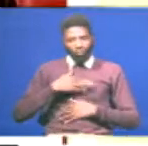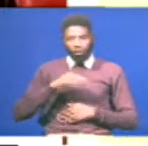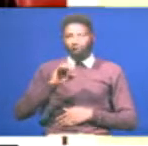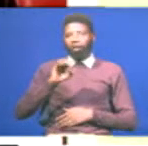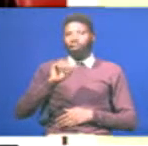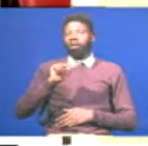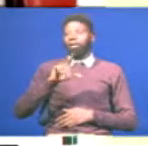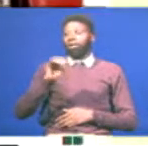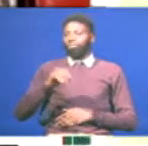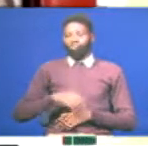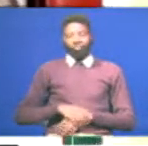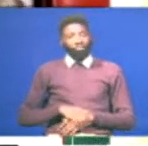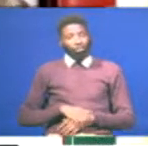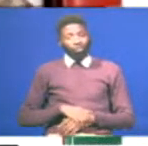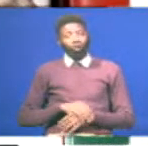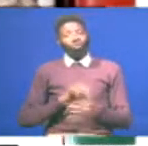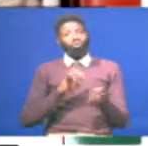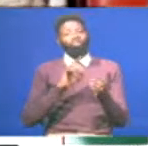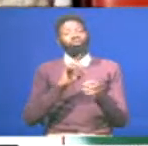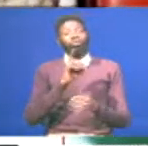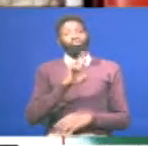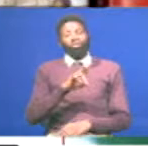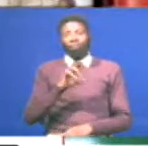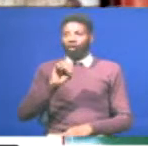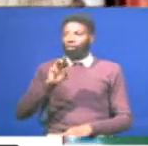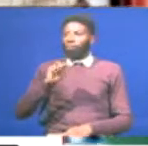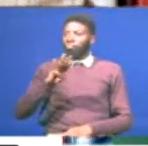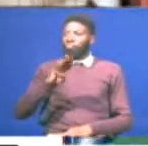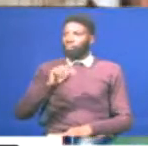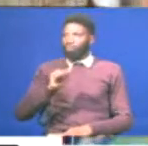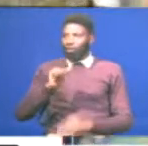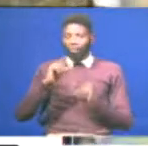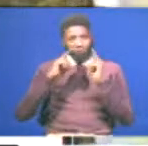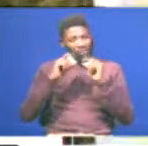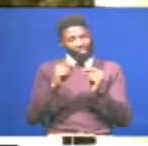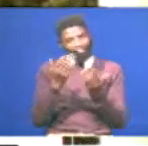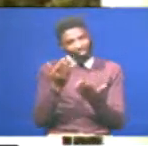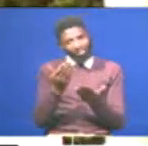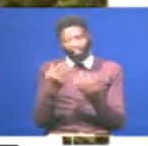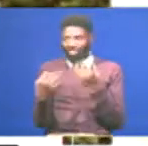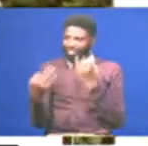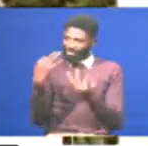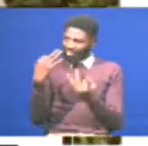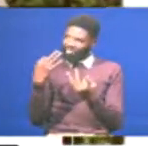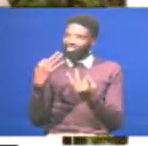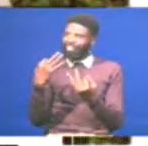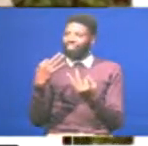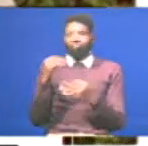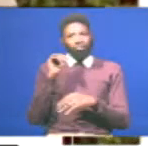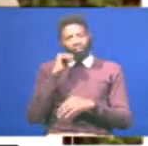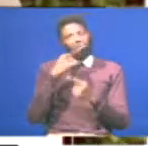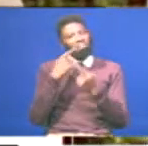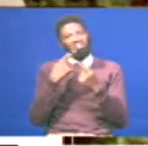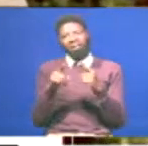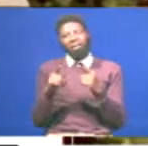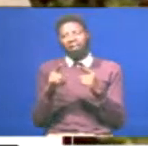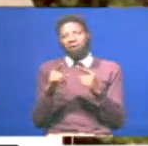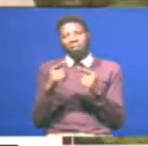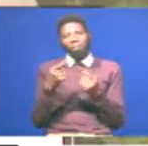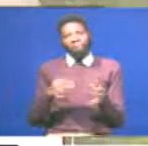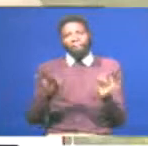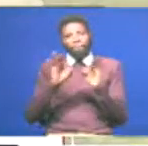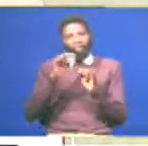Mbaka said, "Shem, these things you are telling us sound very interesting, but they don't mean much to us. Maybe if you were one of